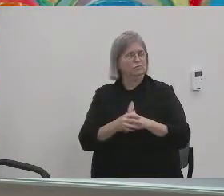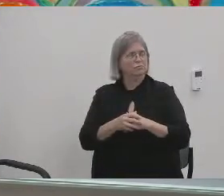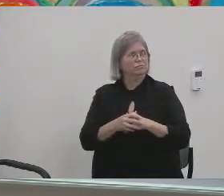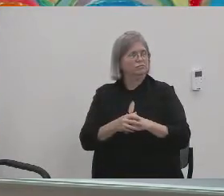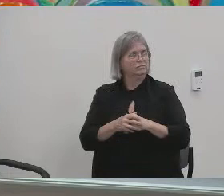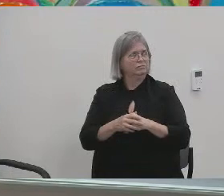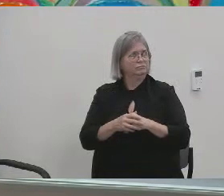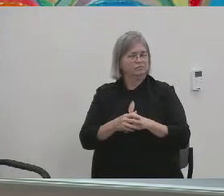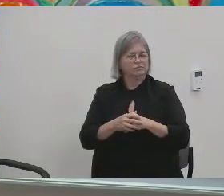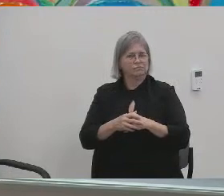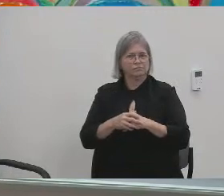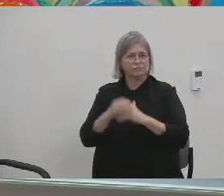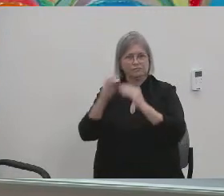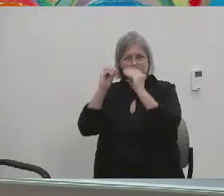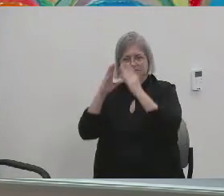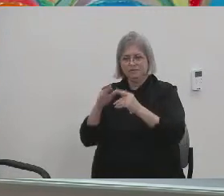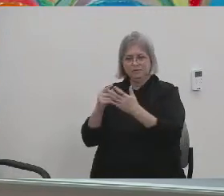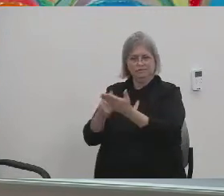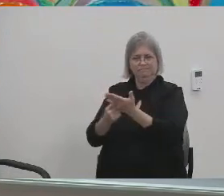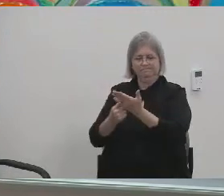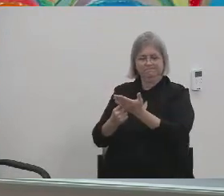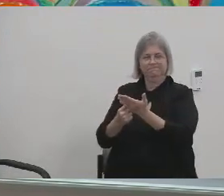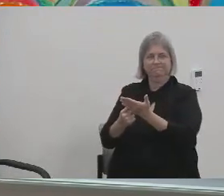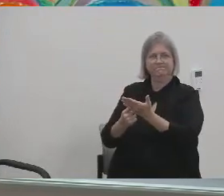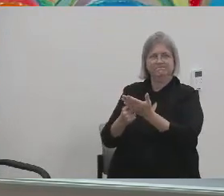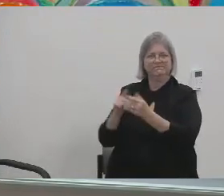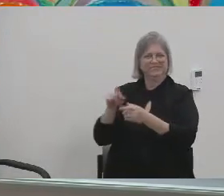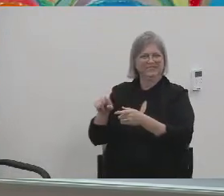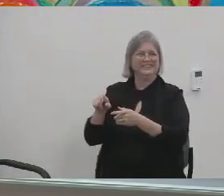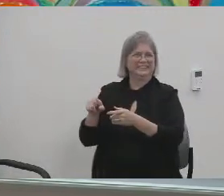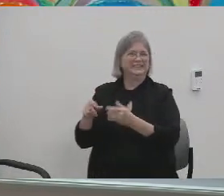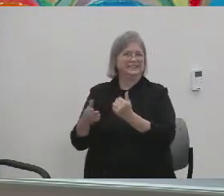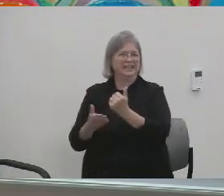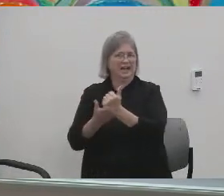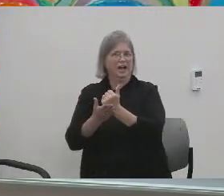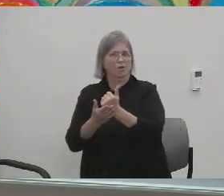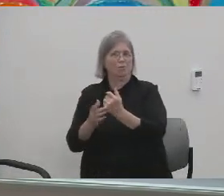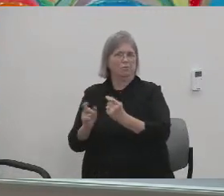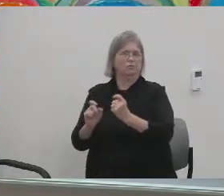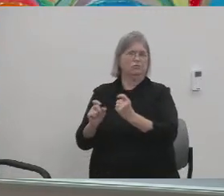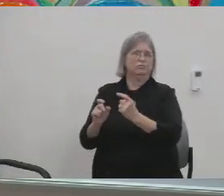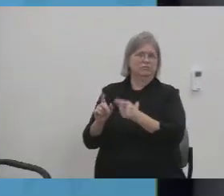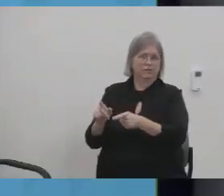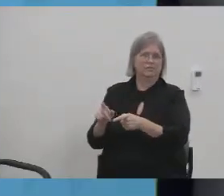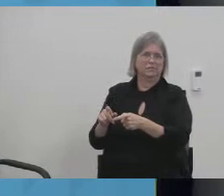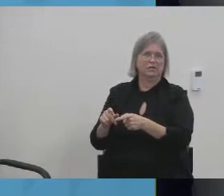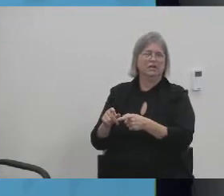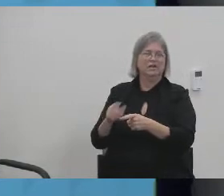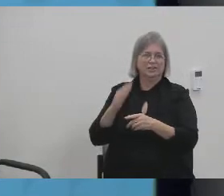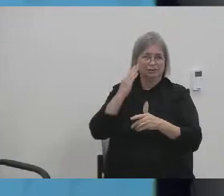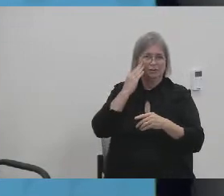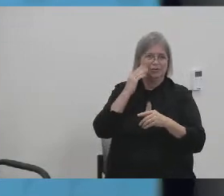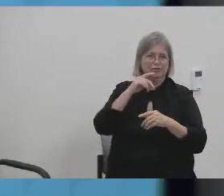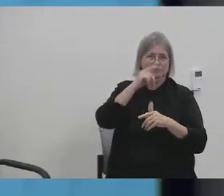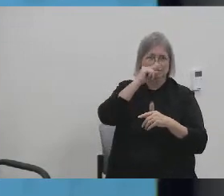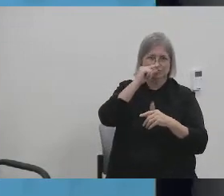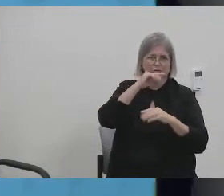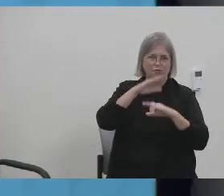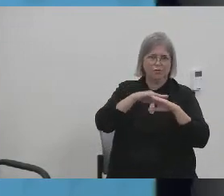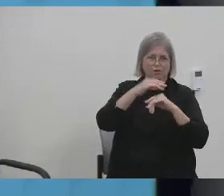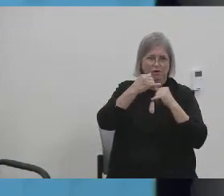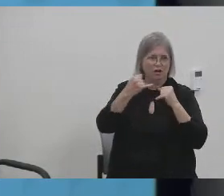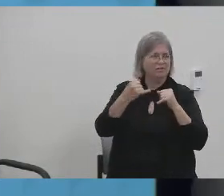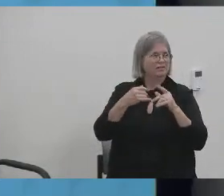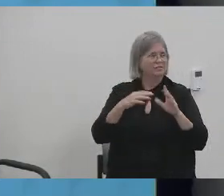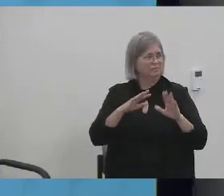when we spoke to teachers, they talked about that they need help and they need it at that moment. And anybody who's part of Eagle Online, Emily, you don't have to